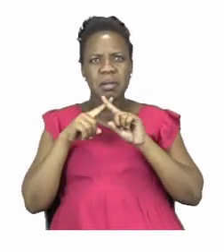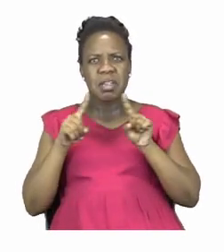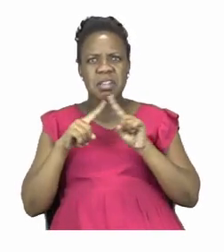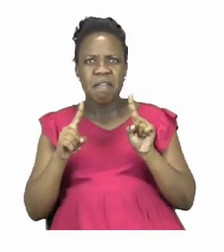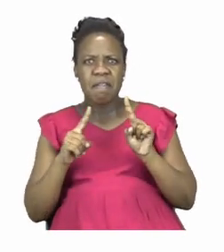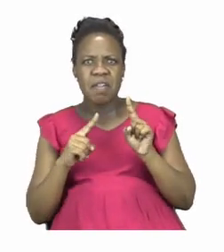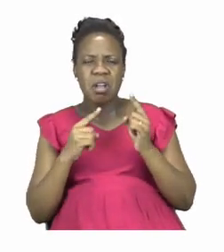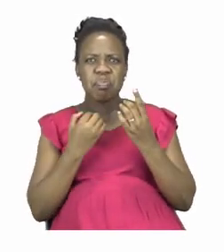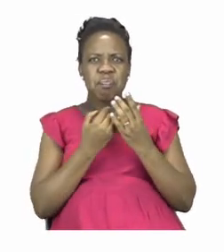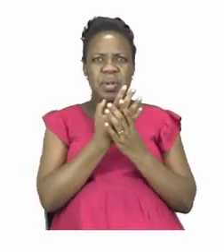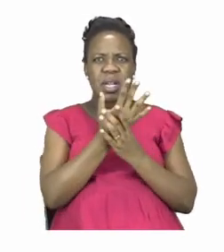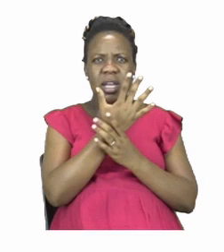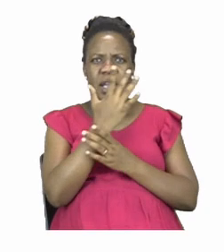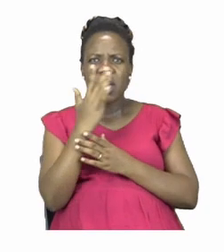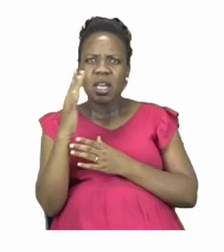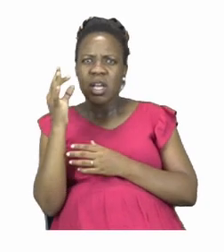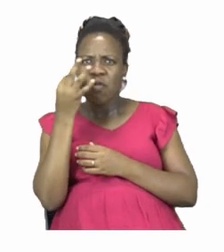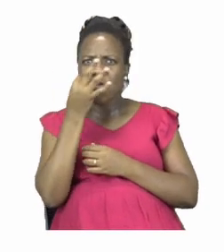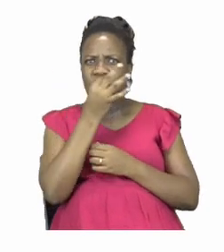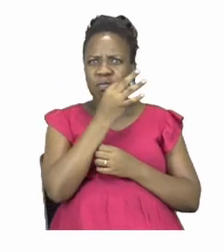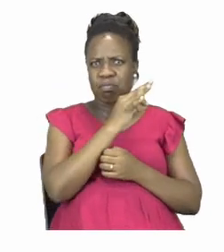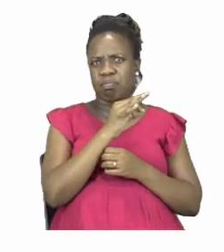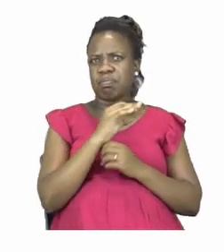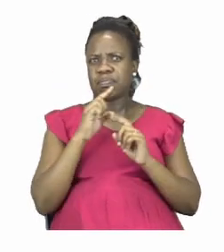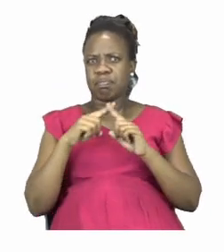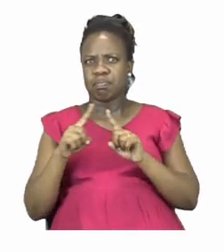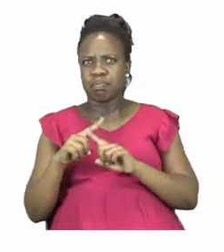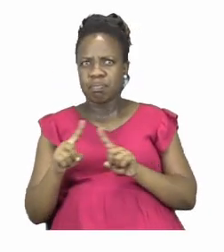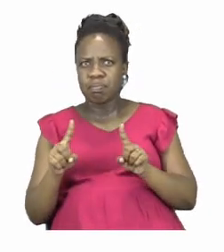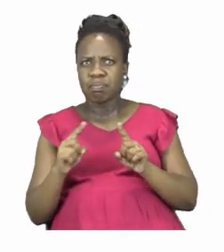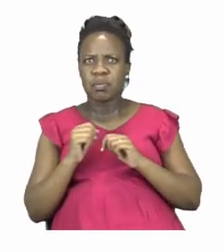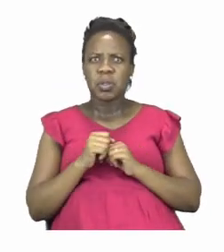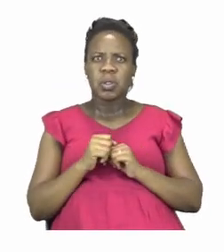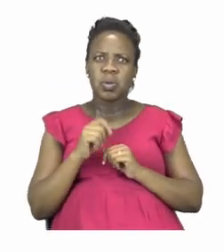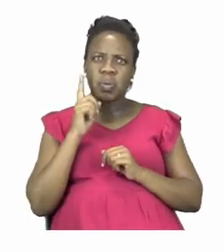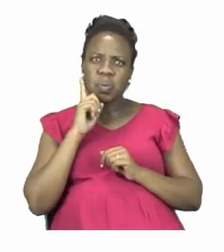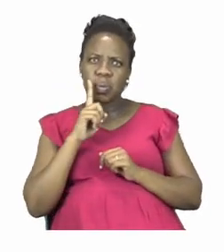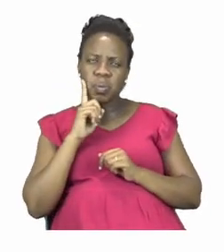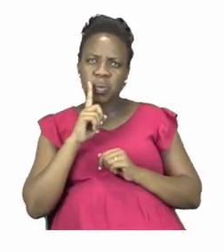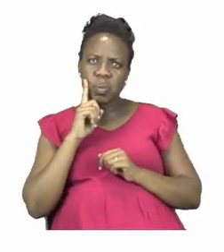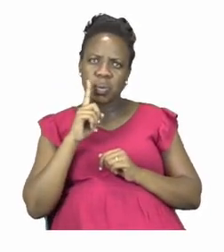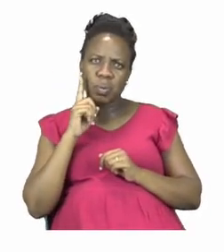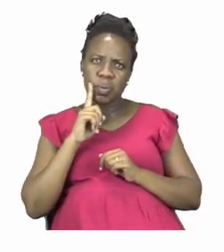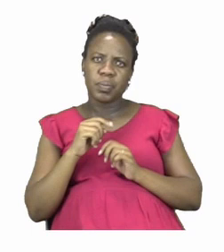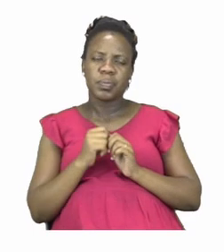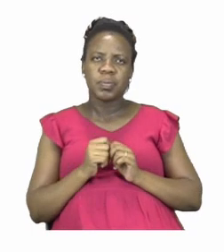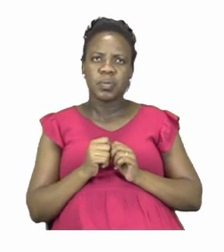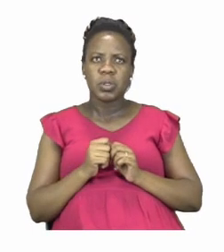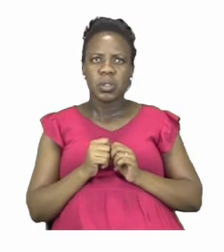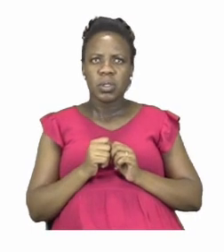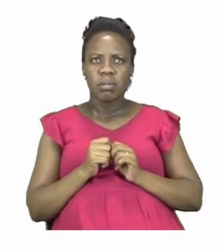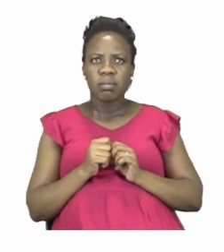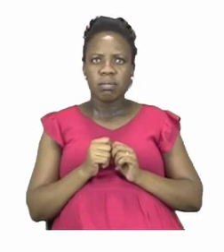the graph that shows their efforts. Now let's have a look at the graph. Now you will see on the